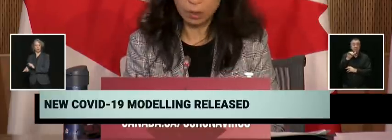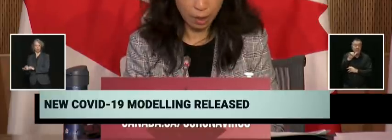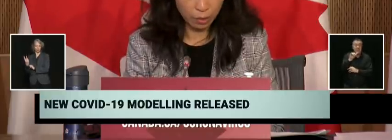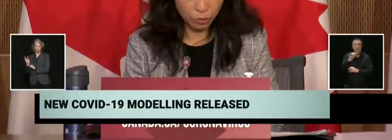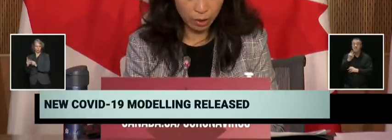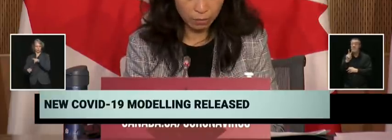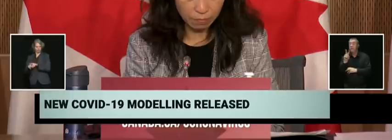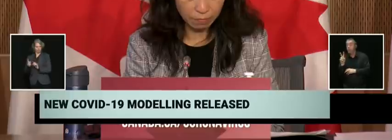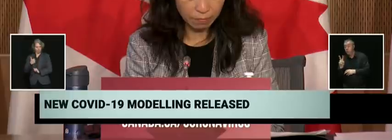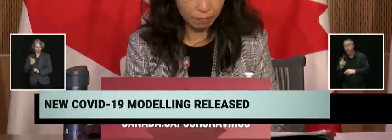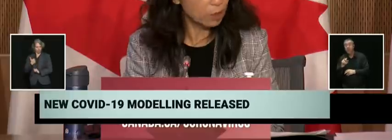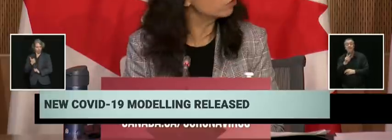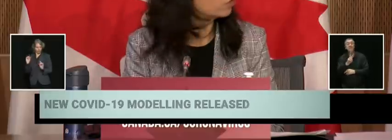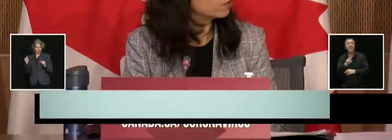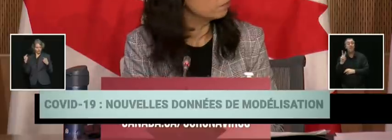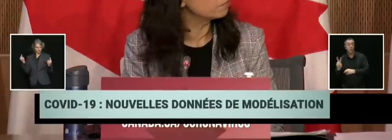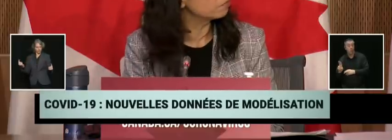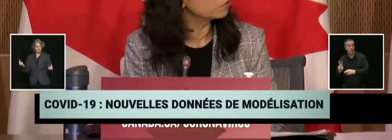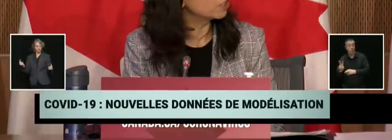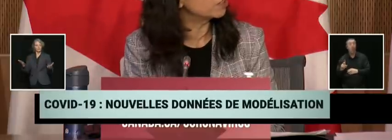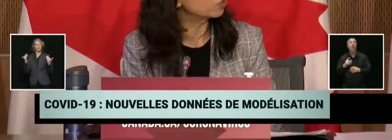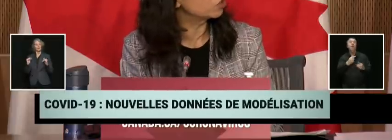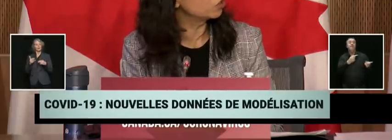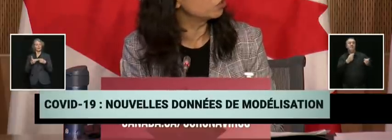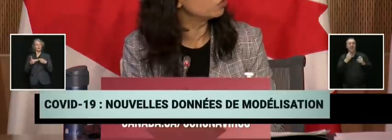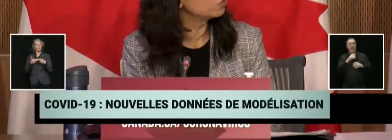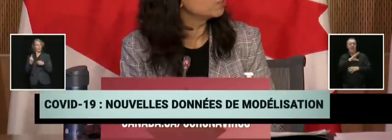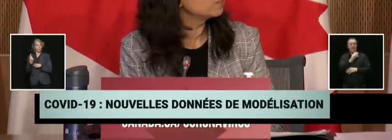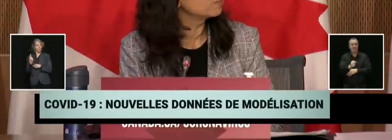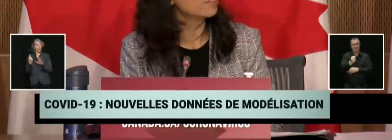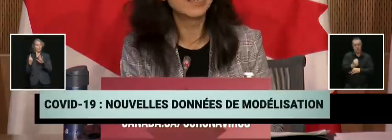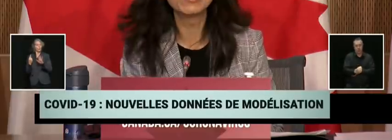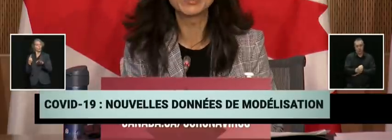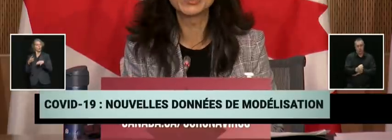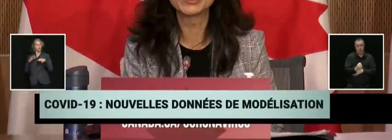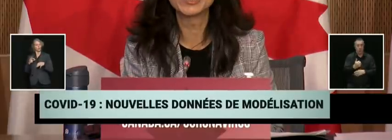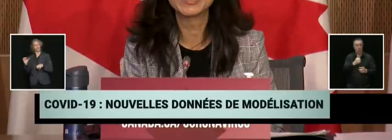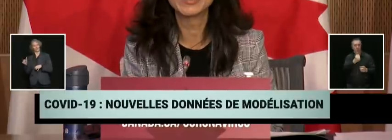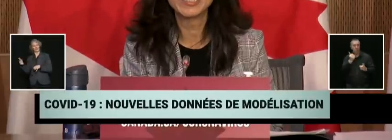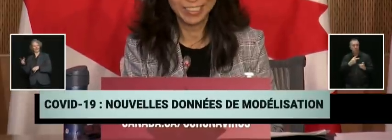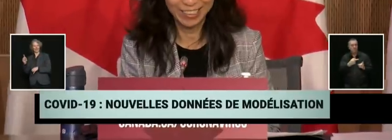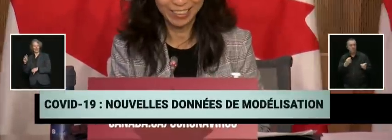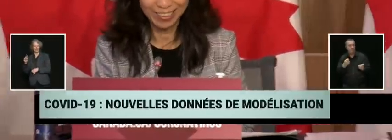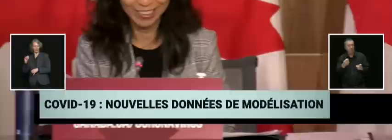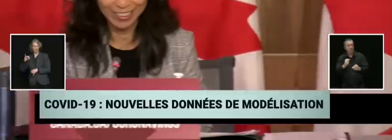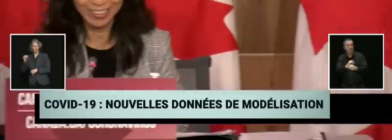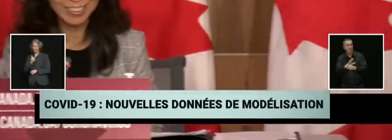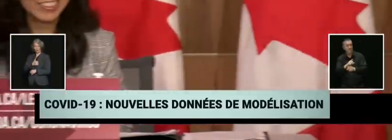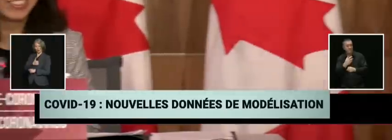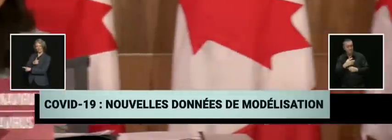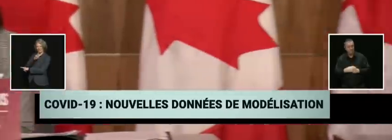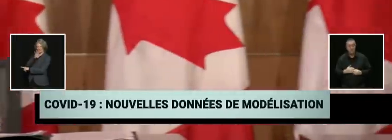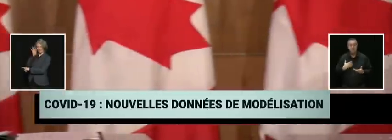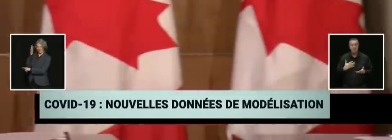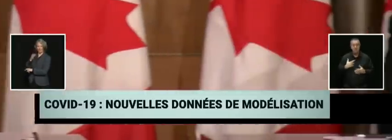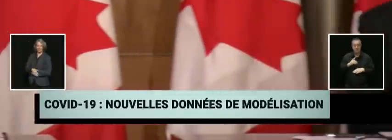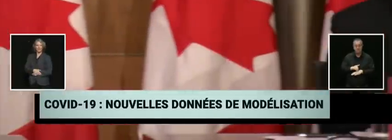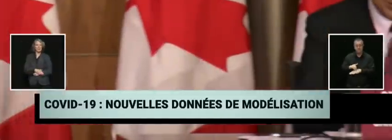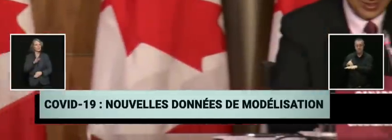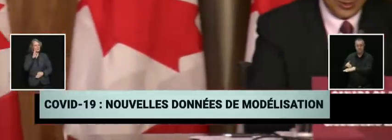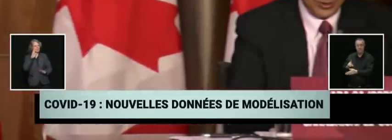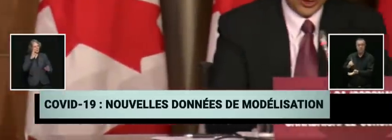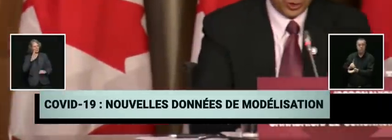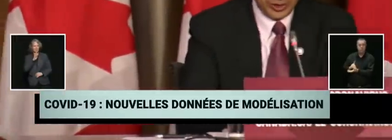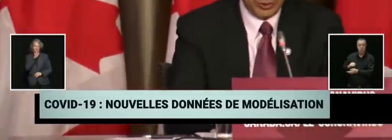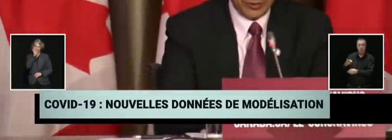So slide 1. Oh, sorry. We'll let Dr. Njoo do his French. Oui. Bonjour